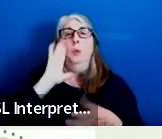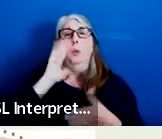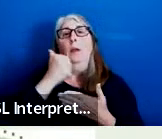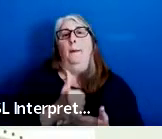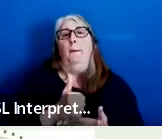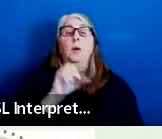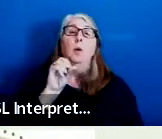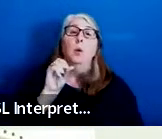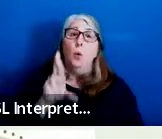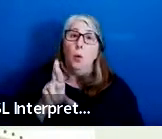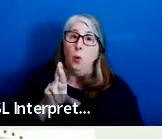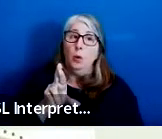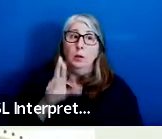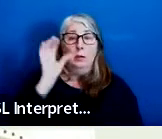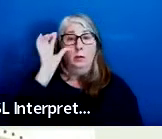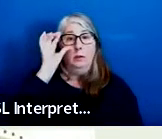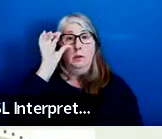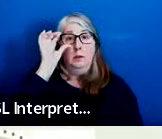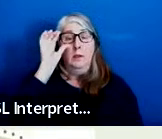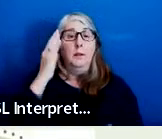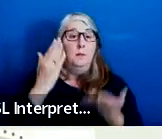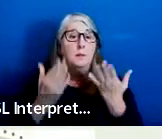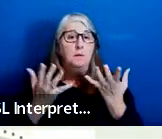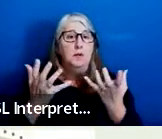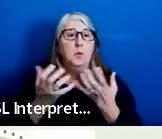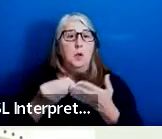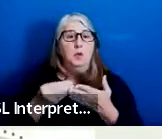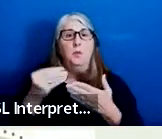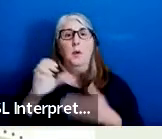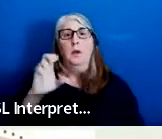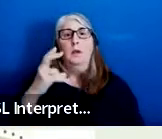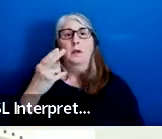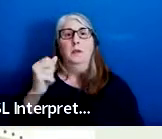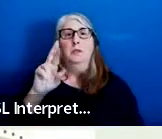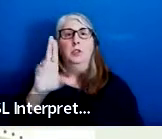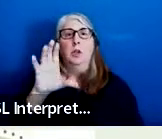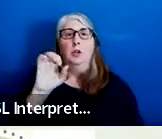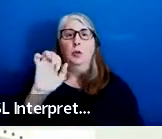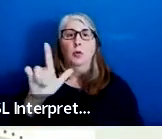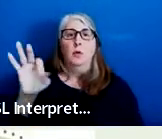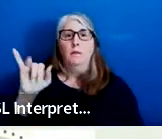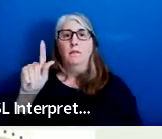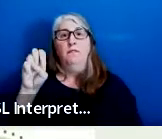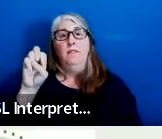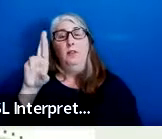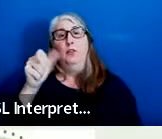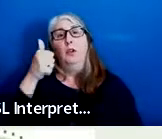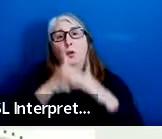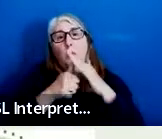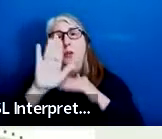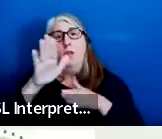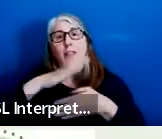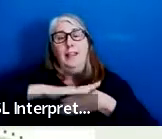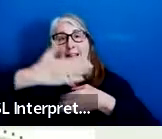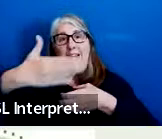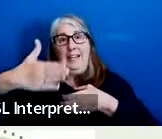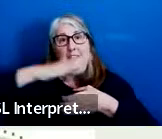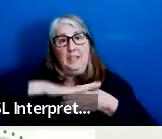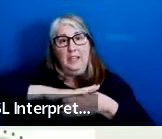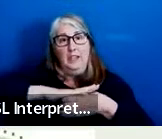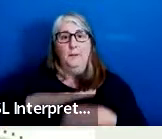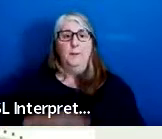Or you may choose to purchase a charcoal filter that can be affixed under the lid of your compost pail or